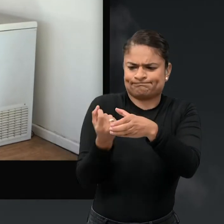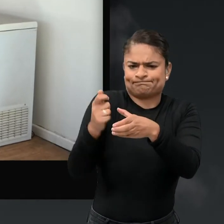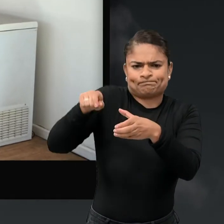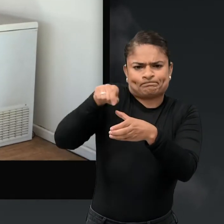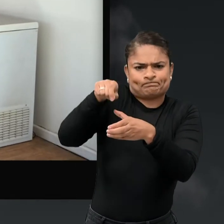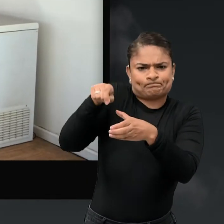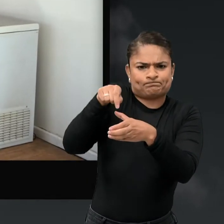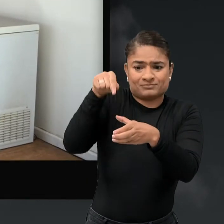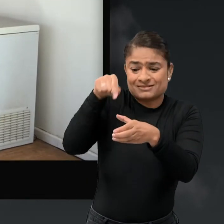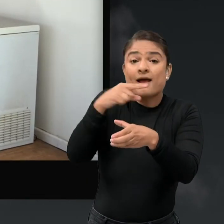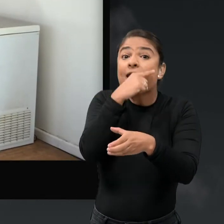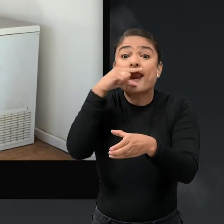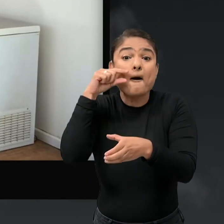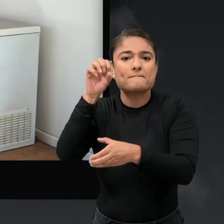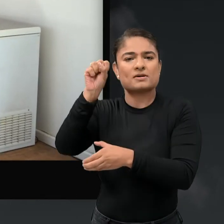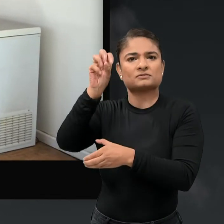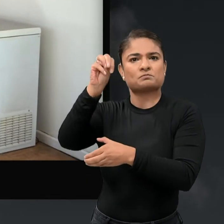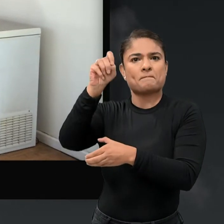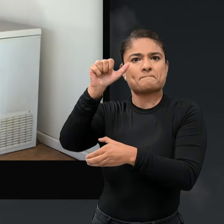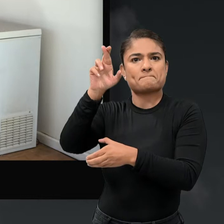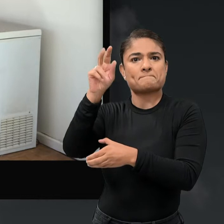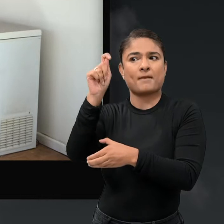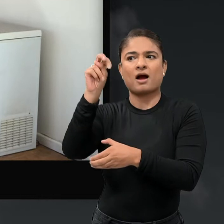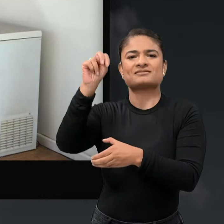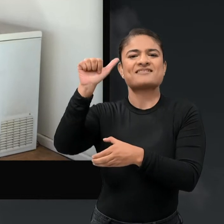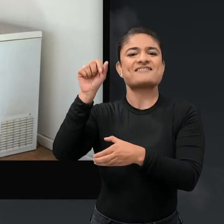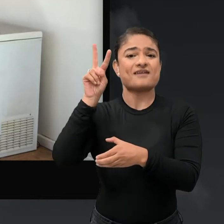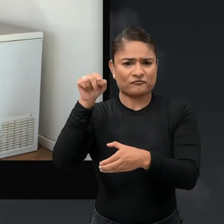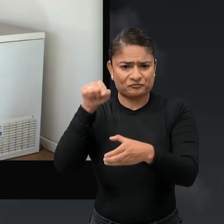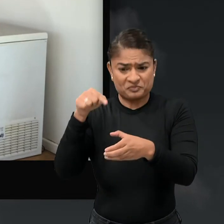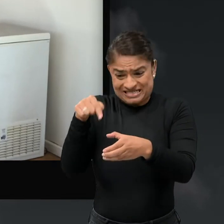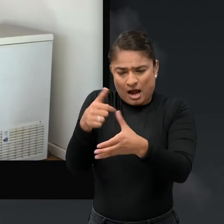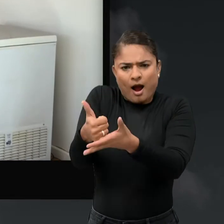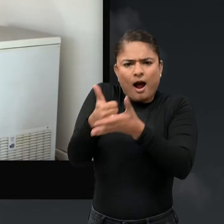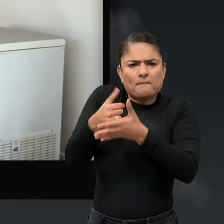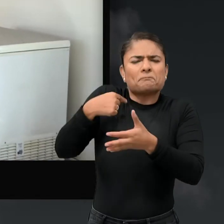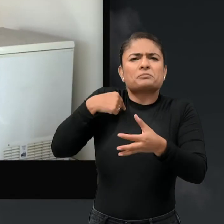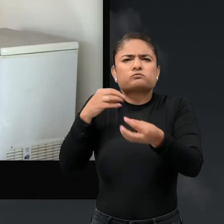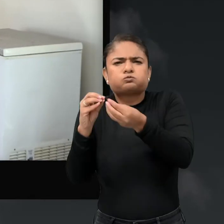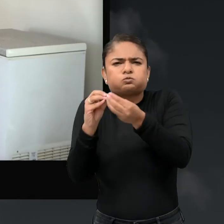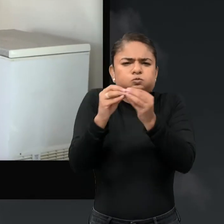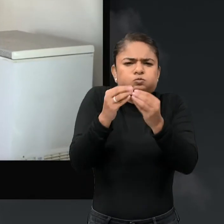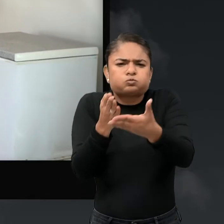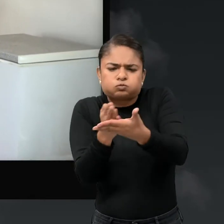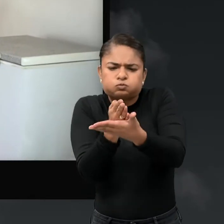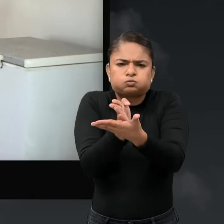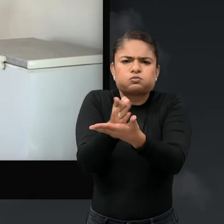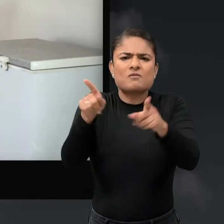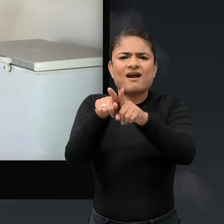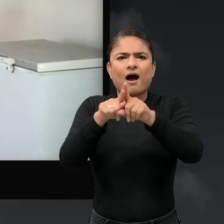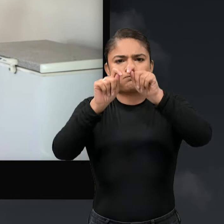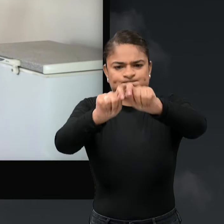with a special device. I have a device called a Smart Nav, which I think stands for Smart Navigation. And